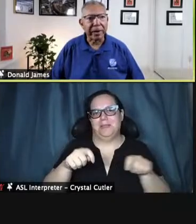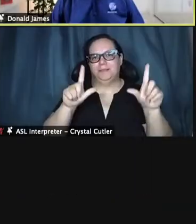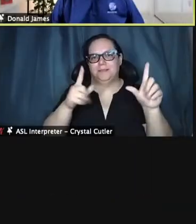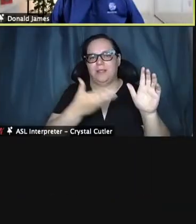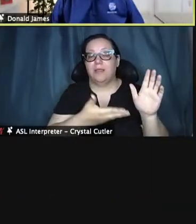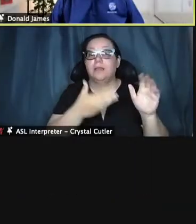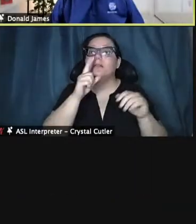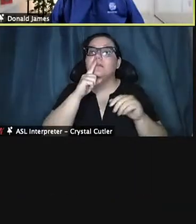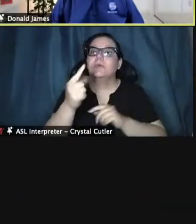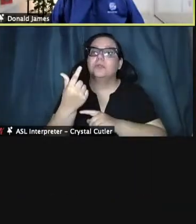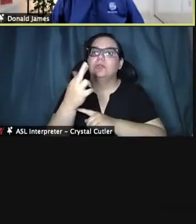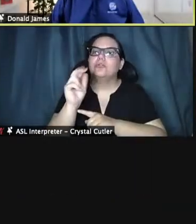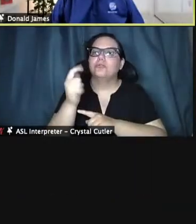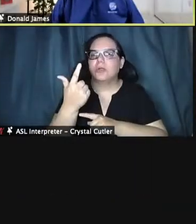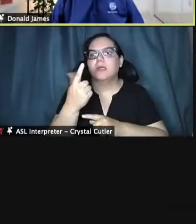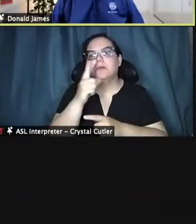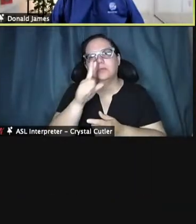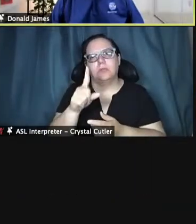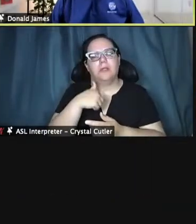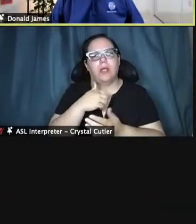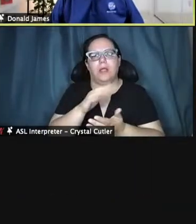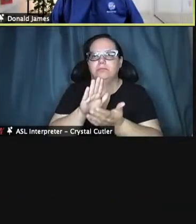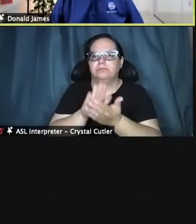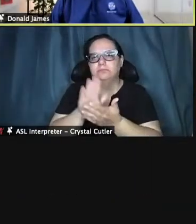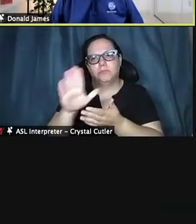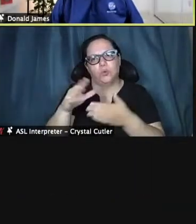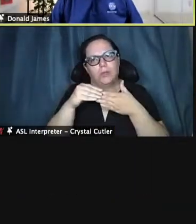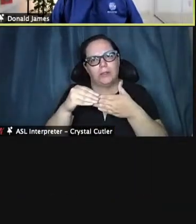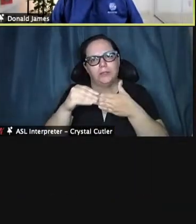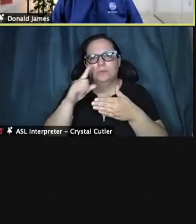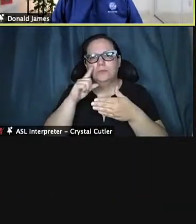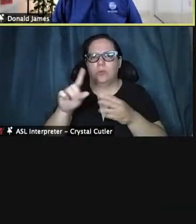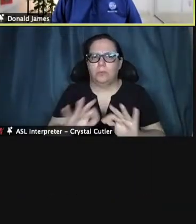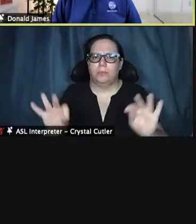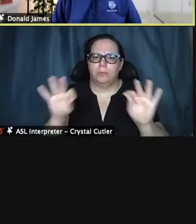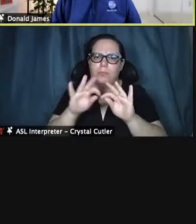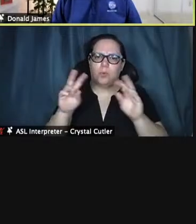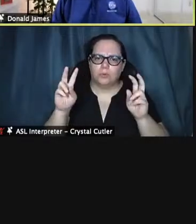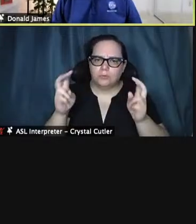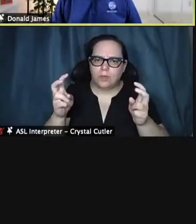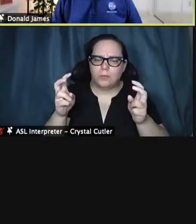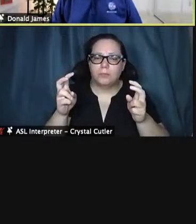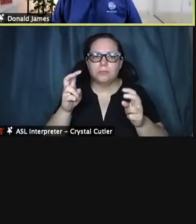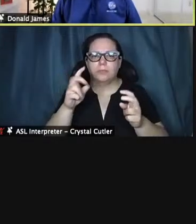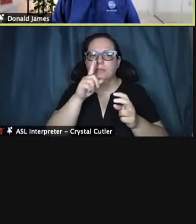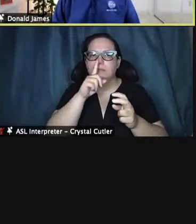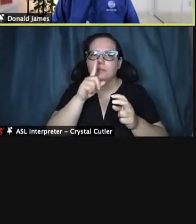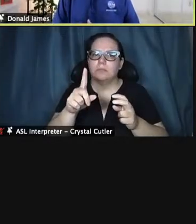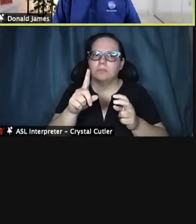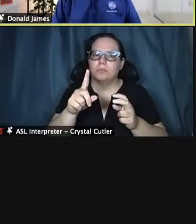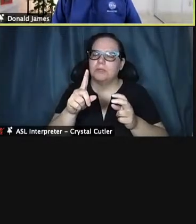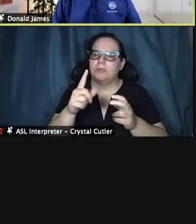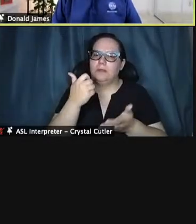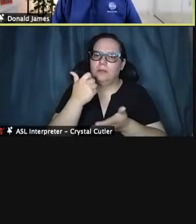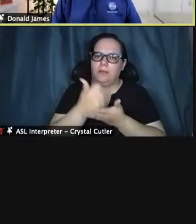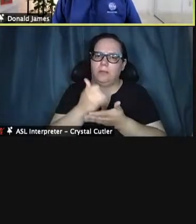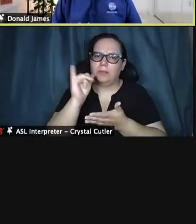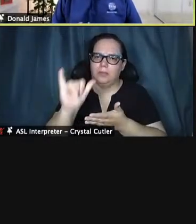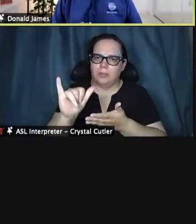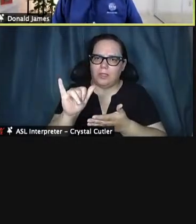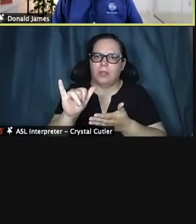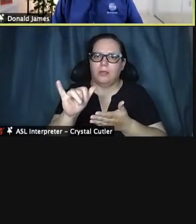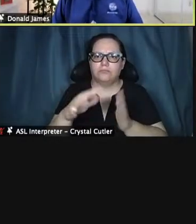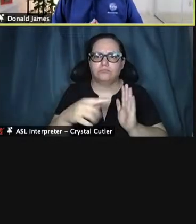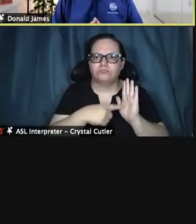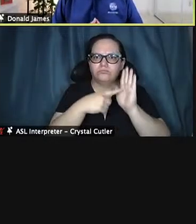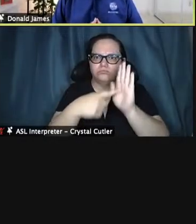So Greg, I really applaud your leadership on this important topic and bringing it to the forefront of this forum.